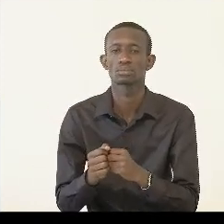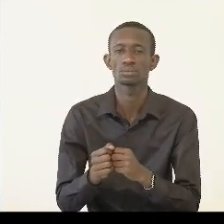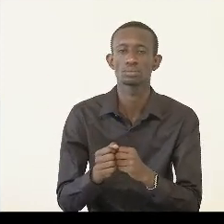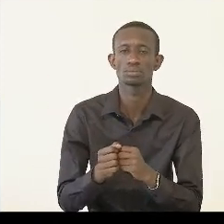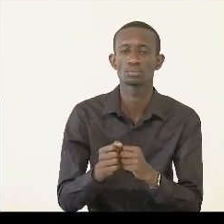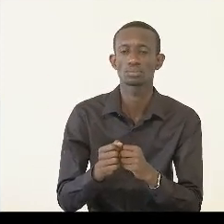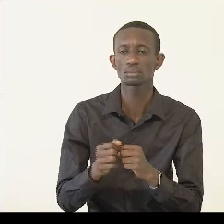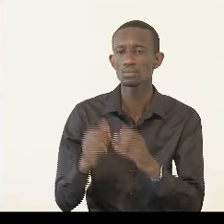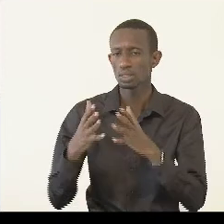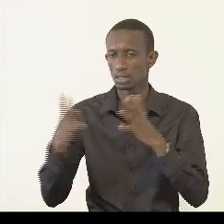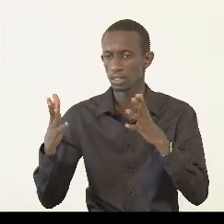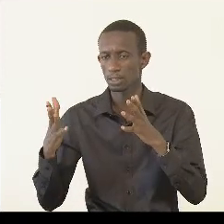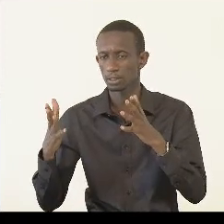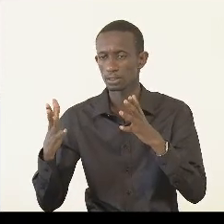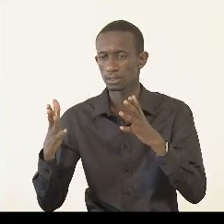pairs with a small one.